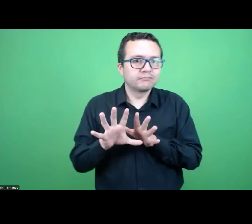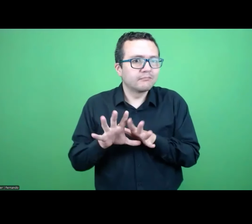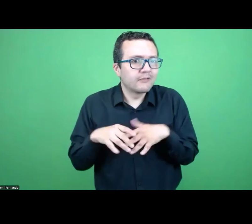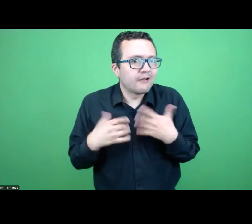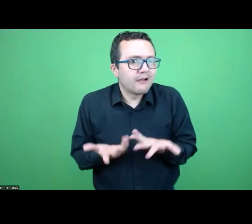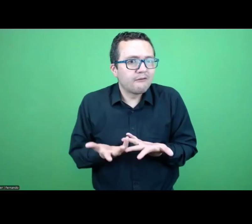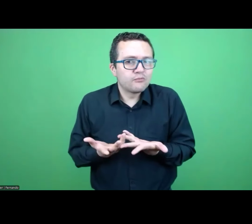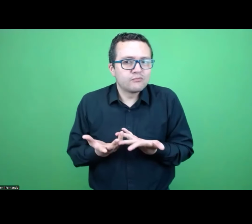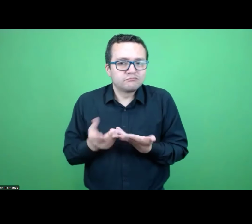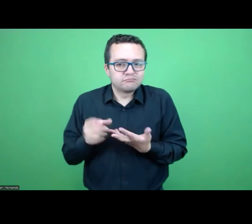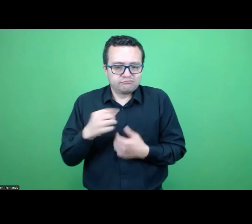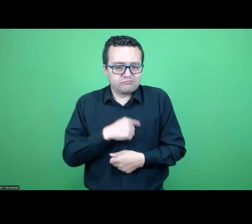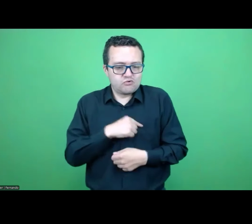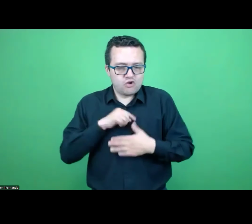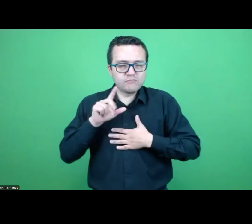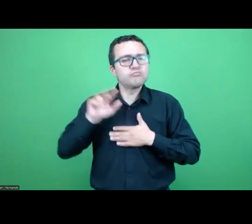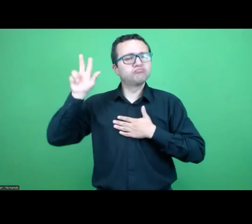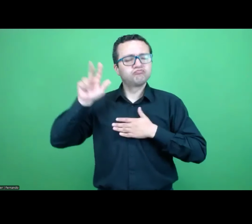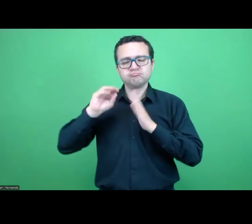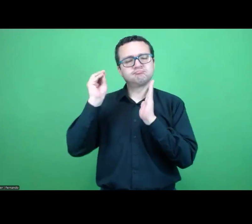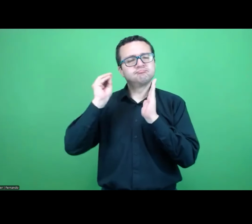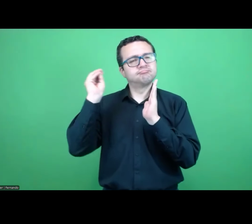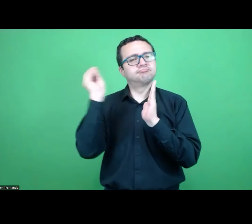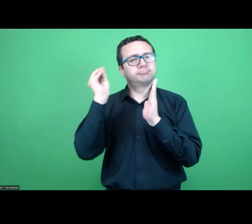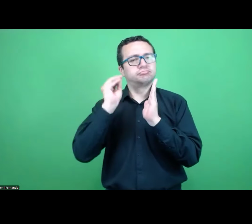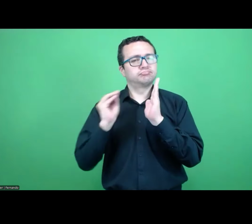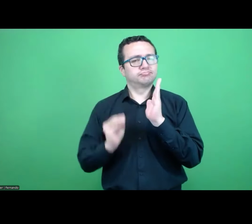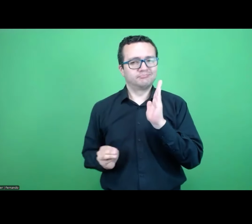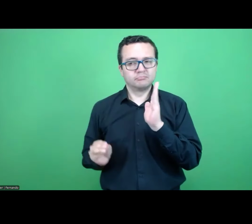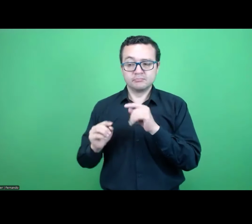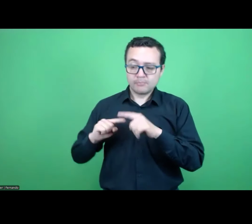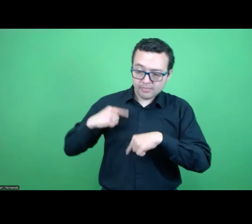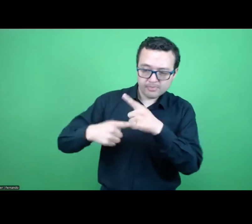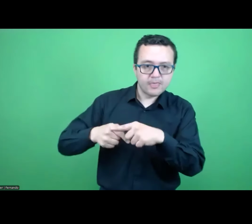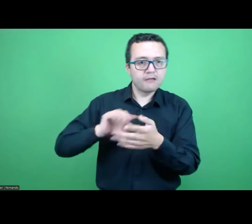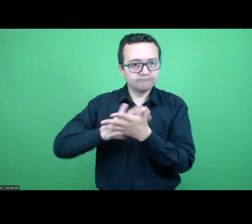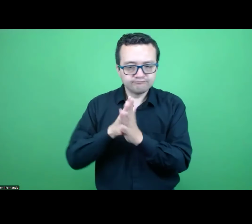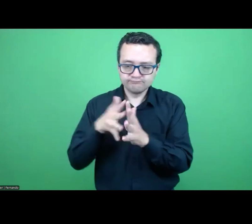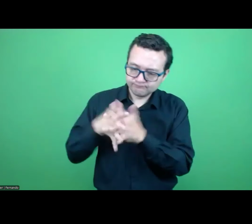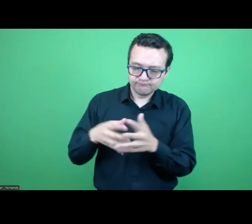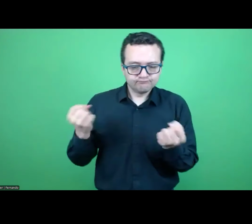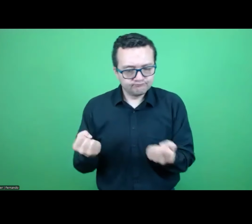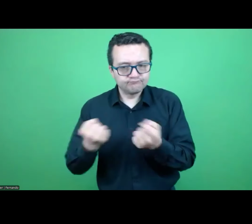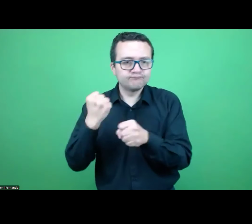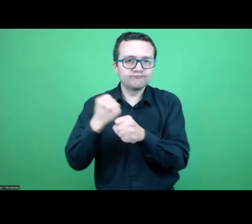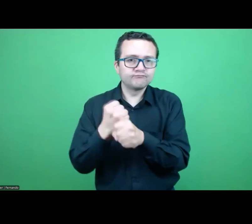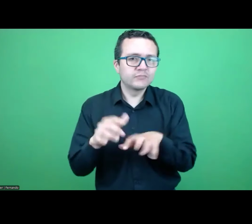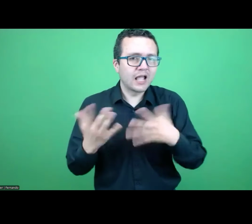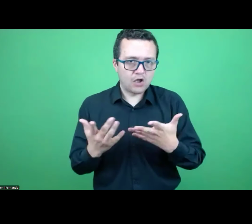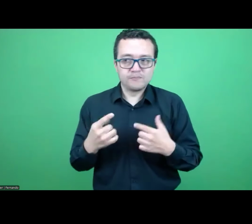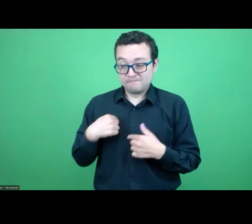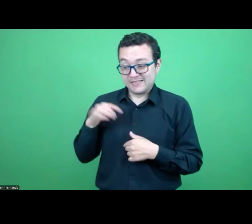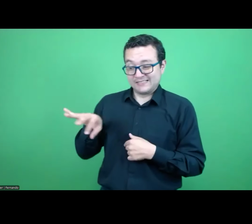GDS? I'm happy to take this question, and then in the meantime, if there's participants that have